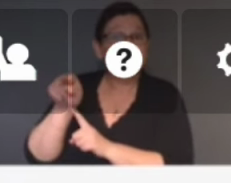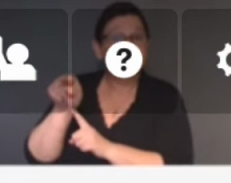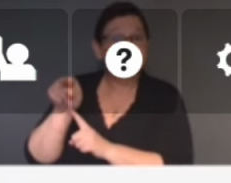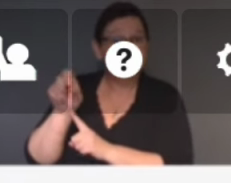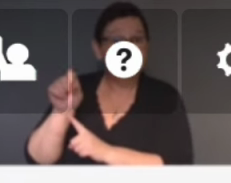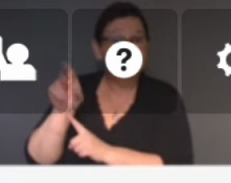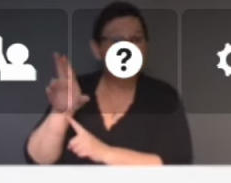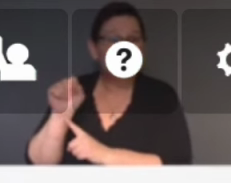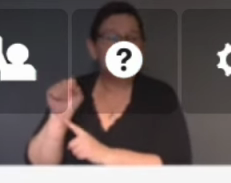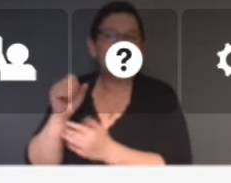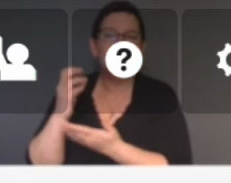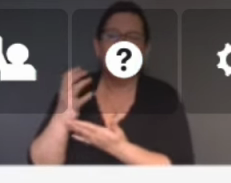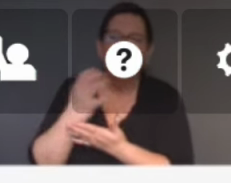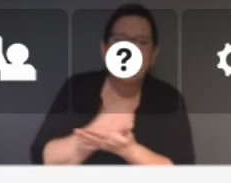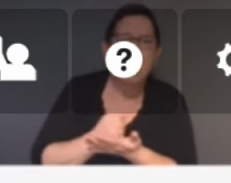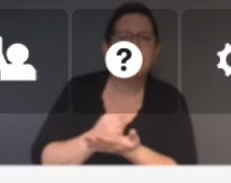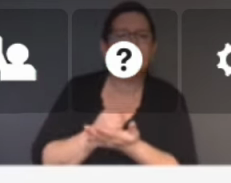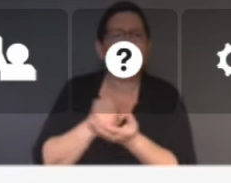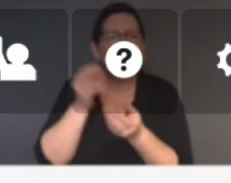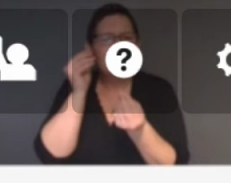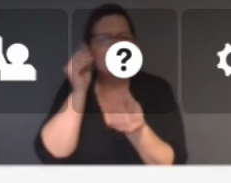Application, Schedule